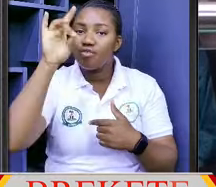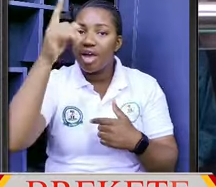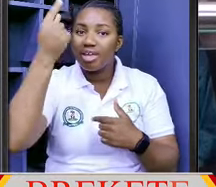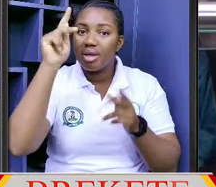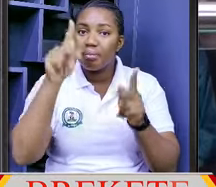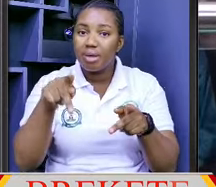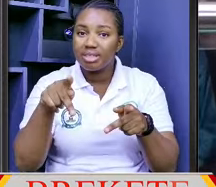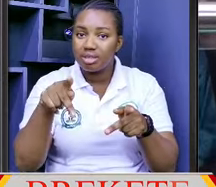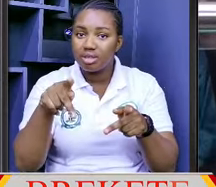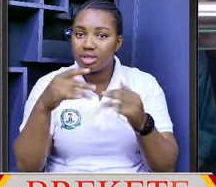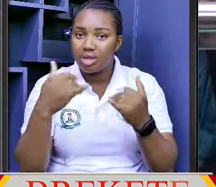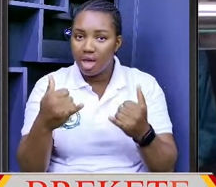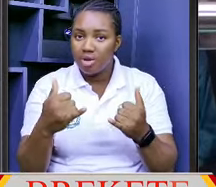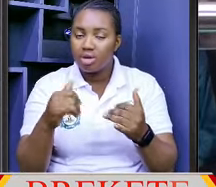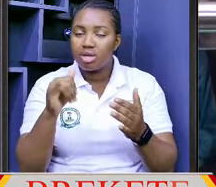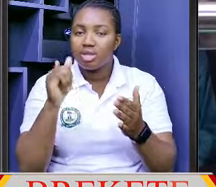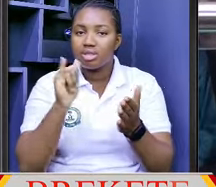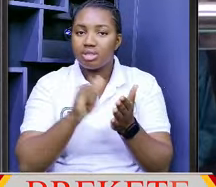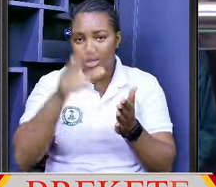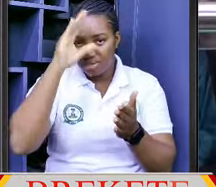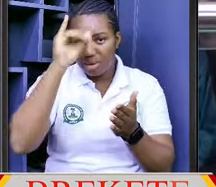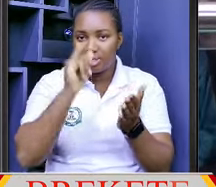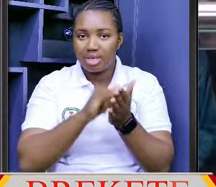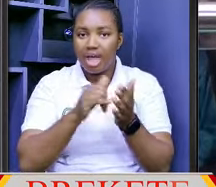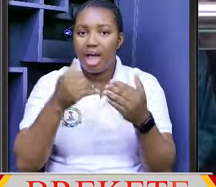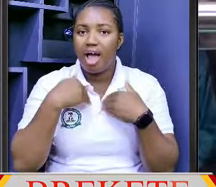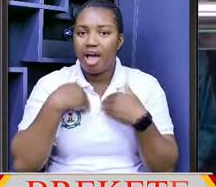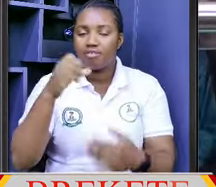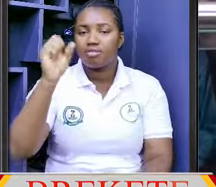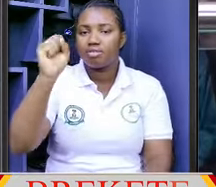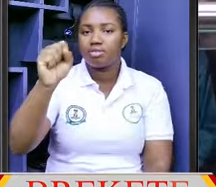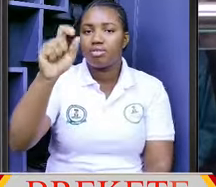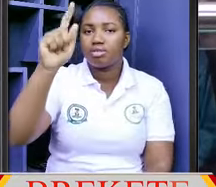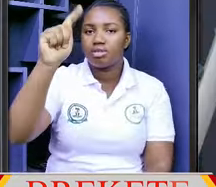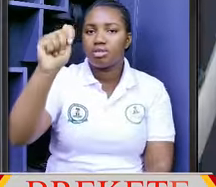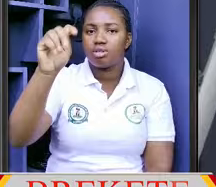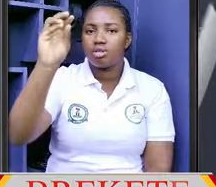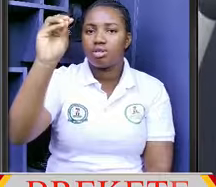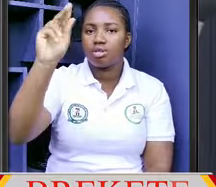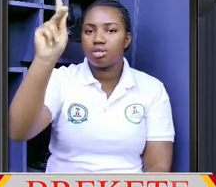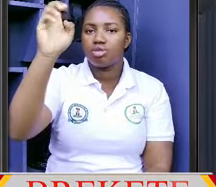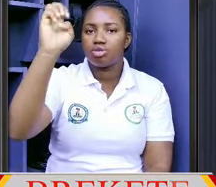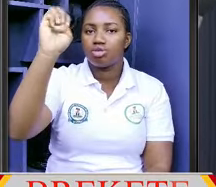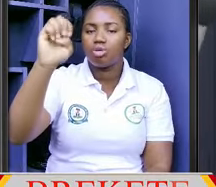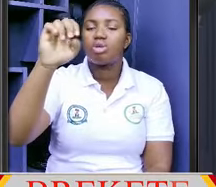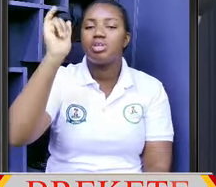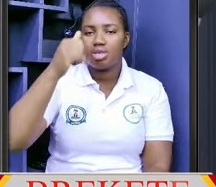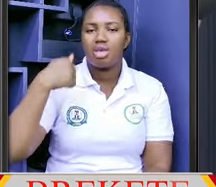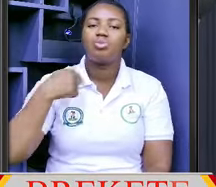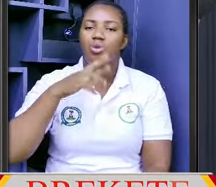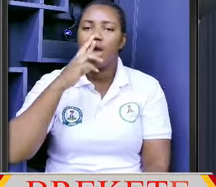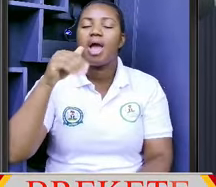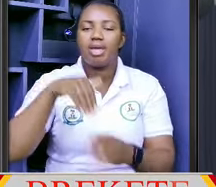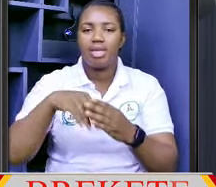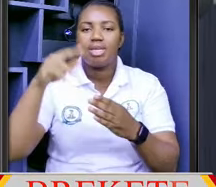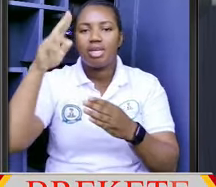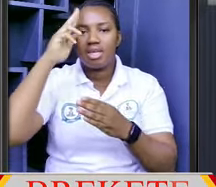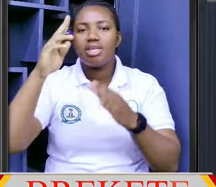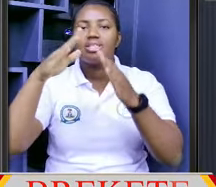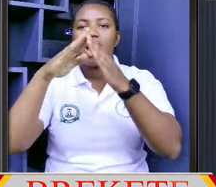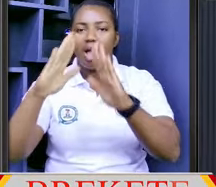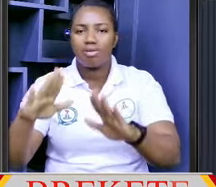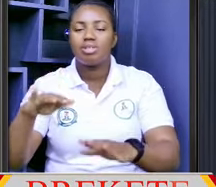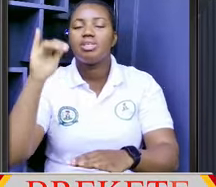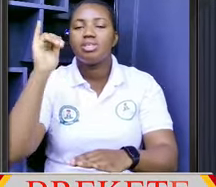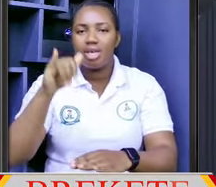Yes, sir. We are in his house now. Me and Antiene in Gwagwa, okay. And Kira. Mm-hmm. We are together with Ahmed